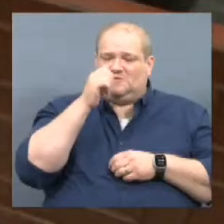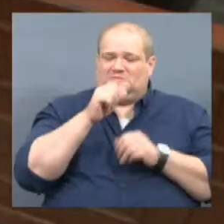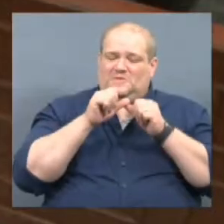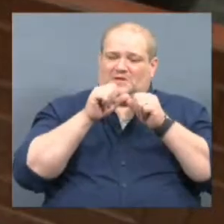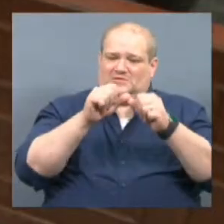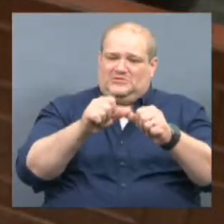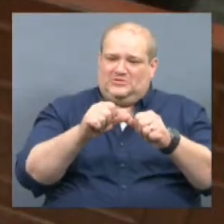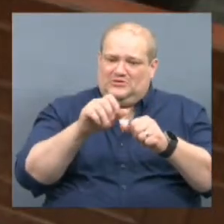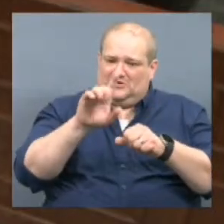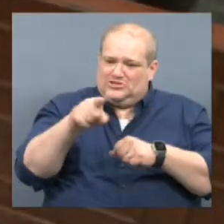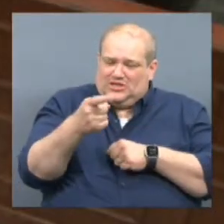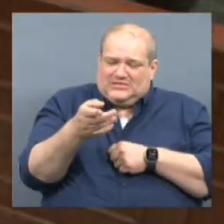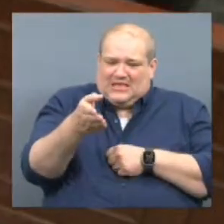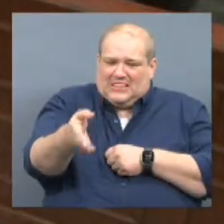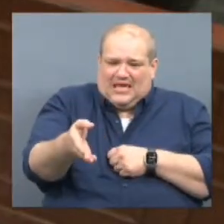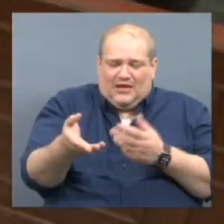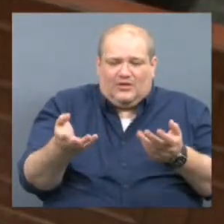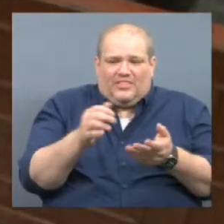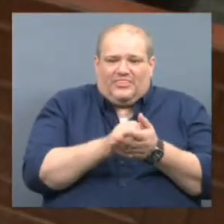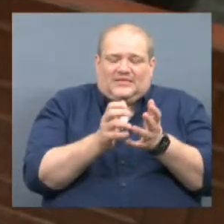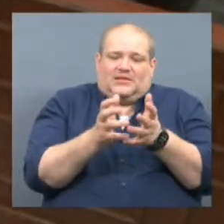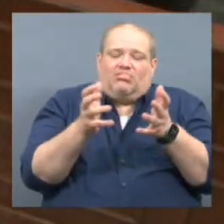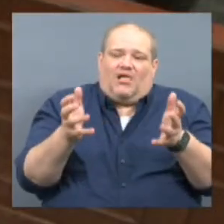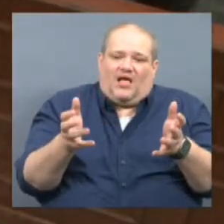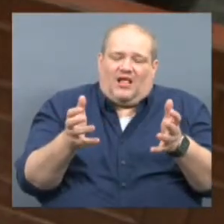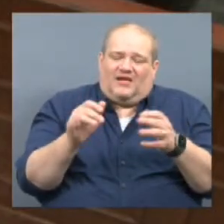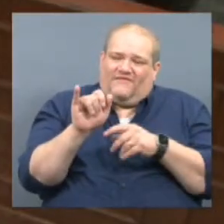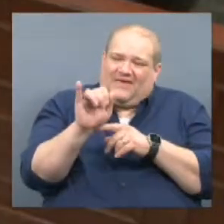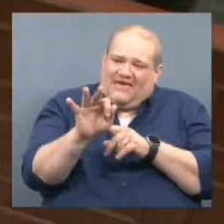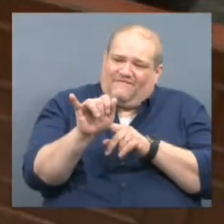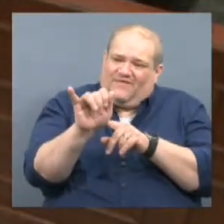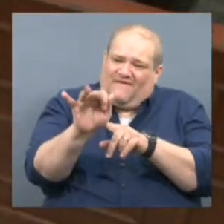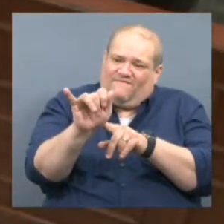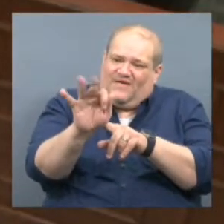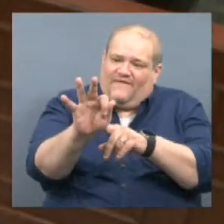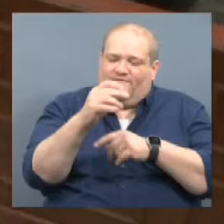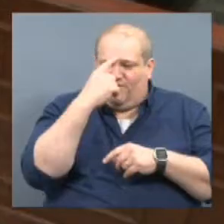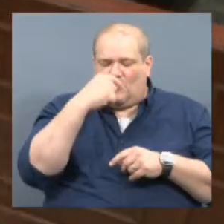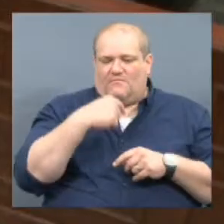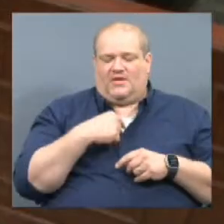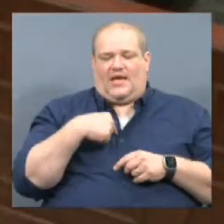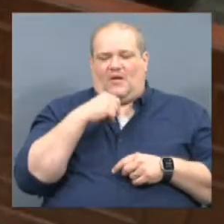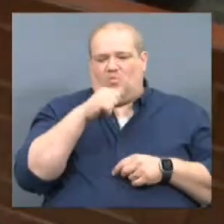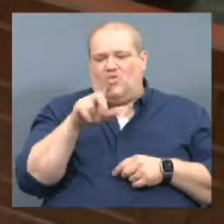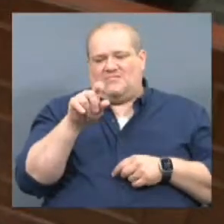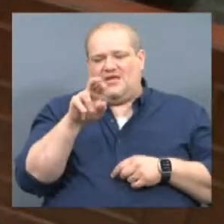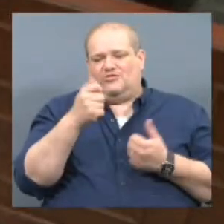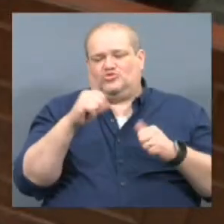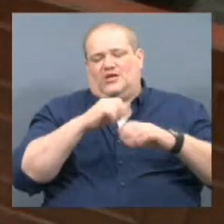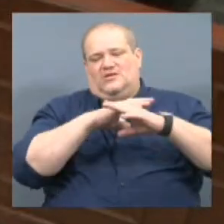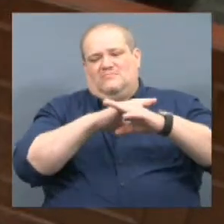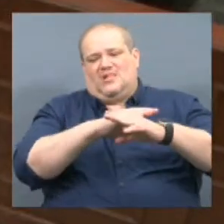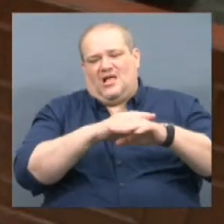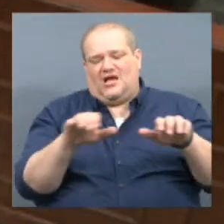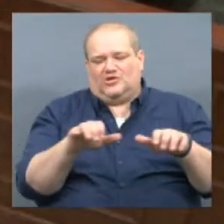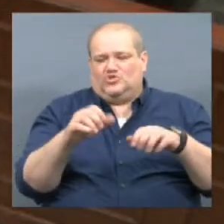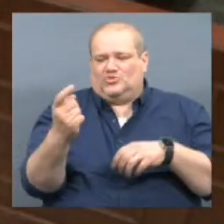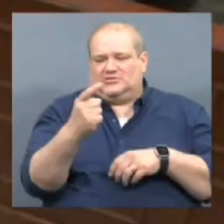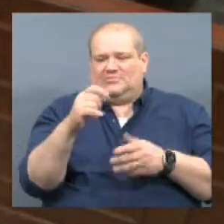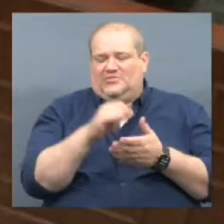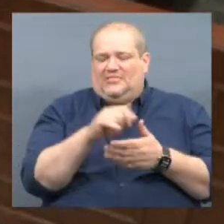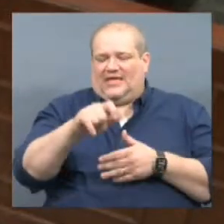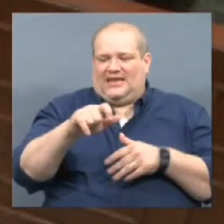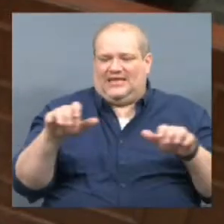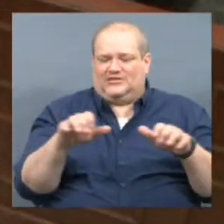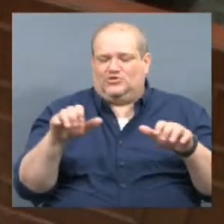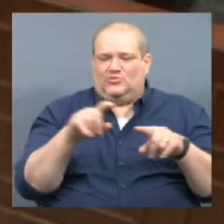just being there. You know what I'm saying? So it's a lot of ifs for me. I wouldn't dare try to block them from doing something that they needed